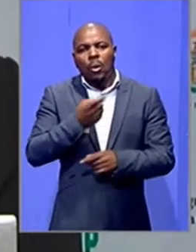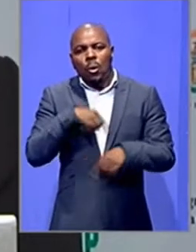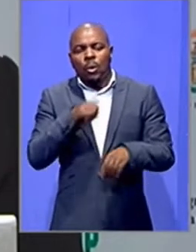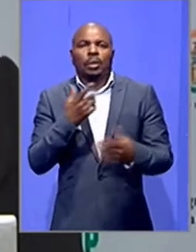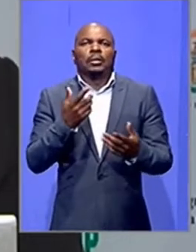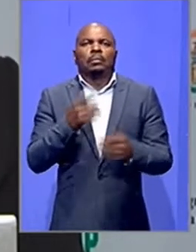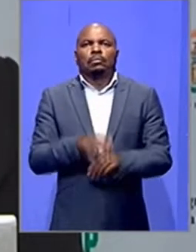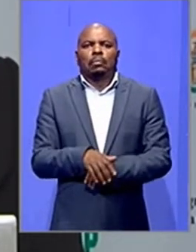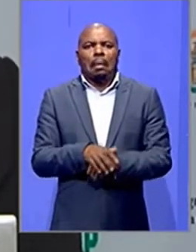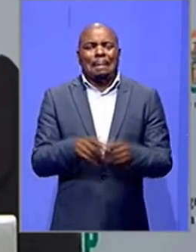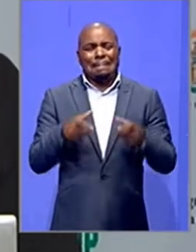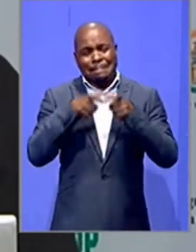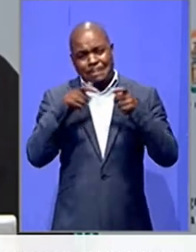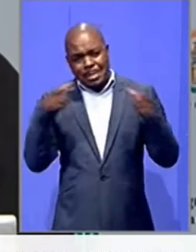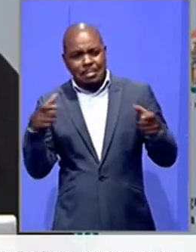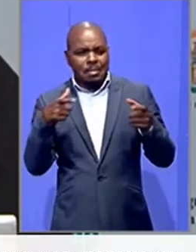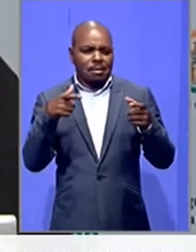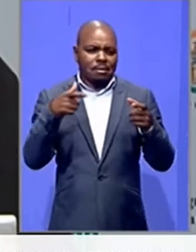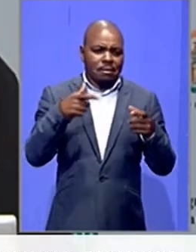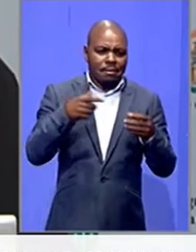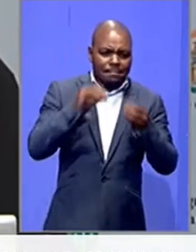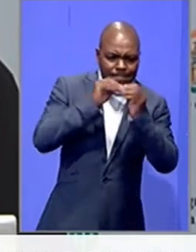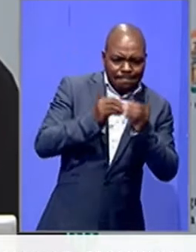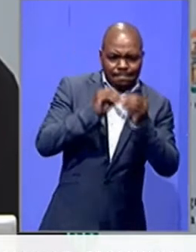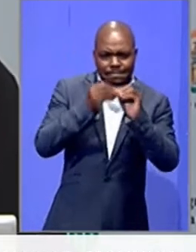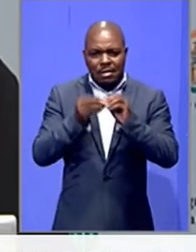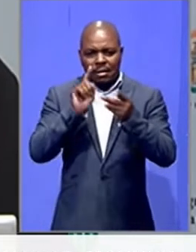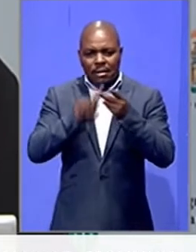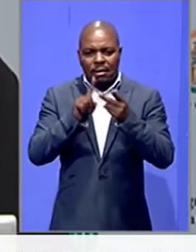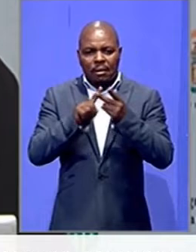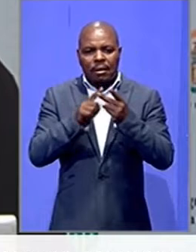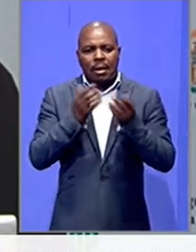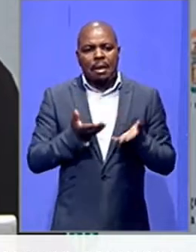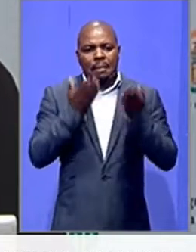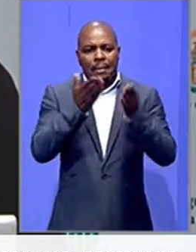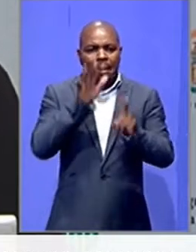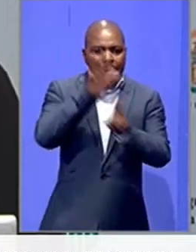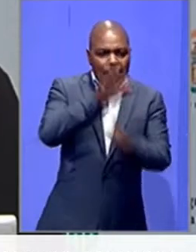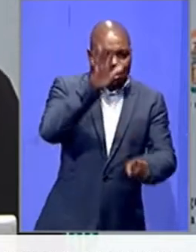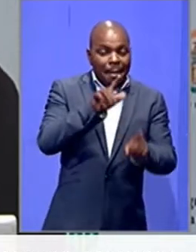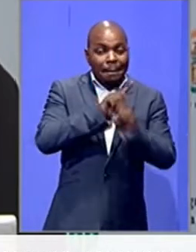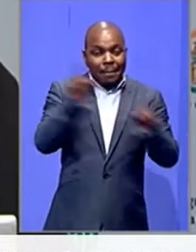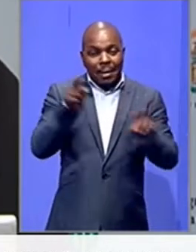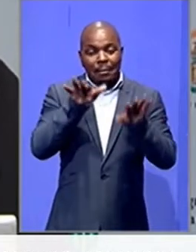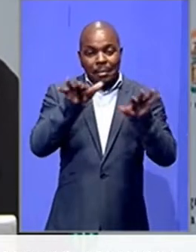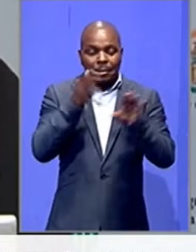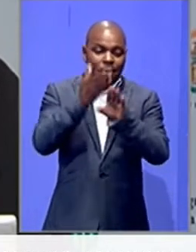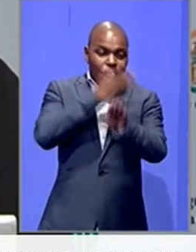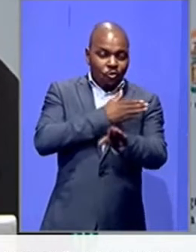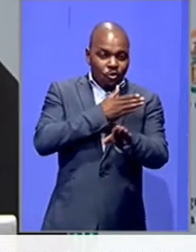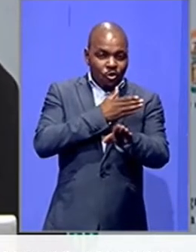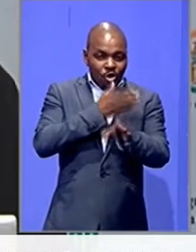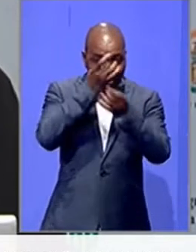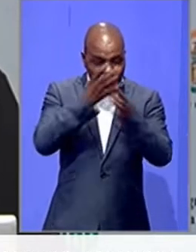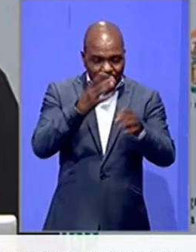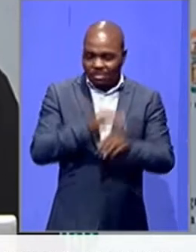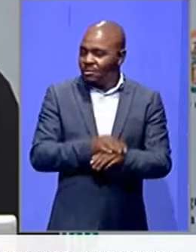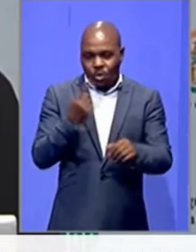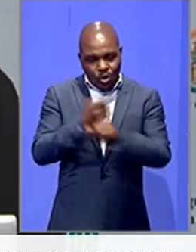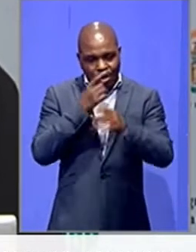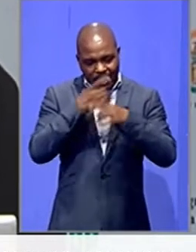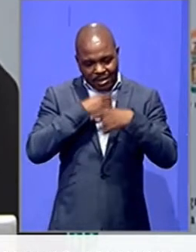a scale that might impact service delivery without preparing the municipalities and without